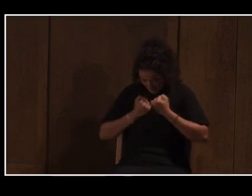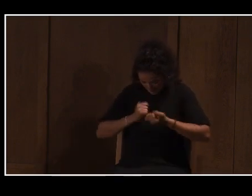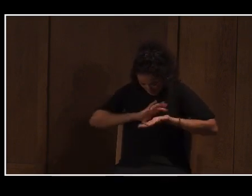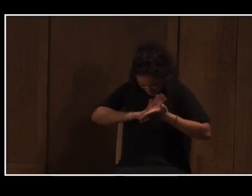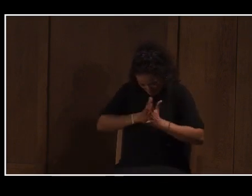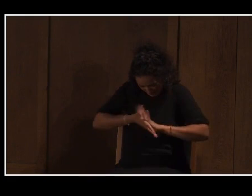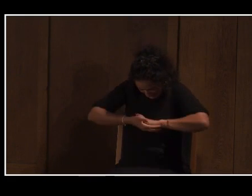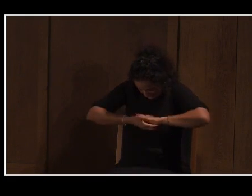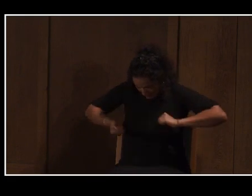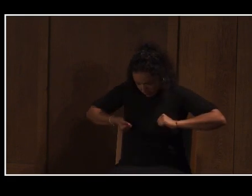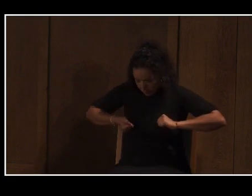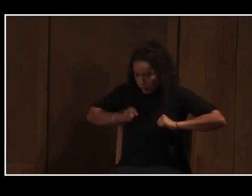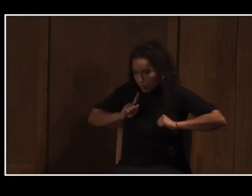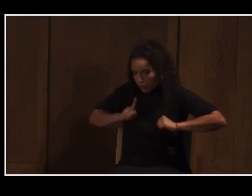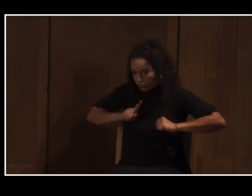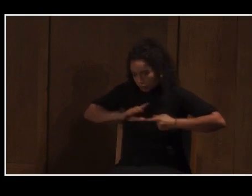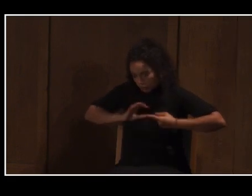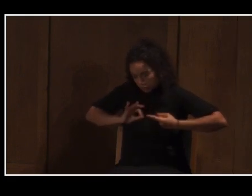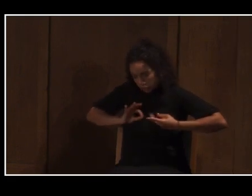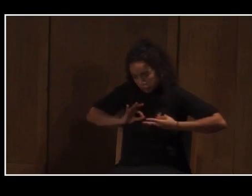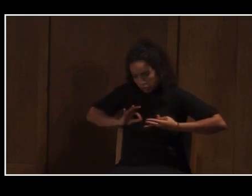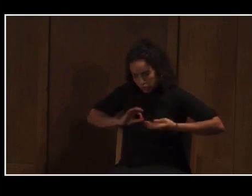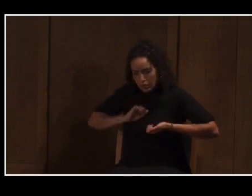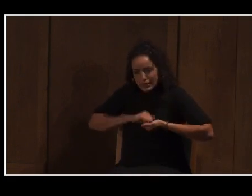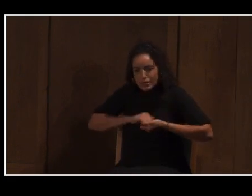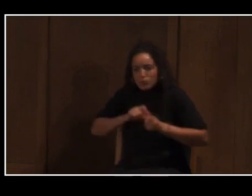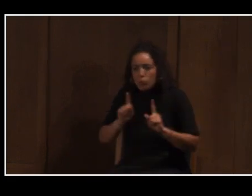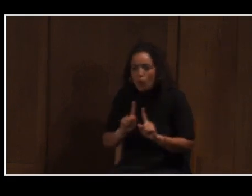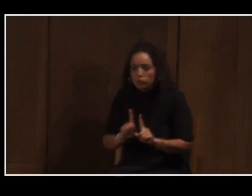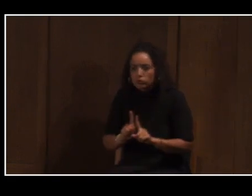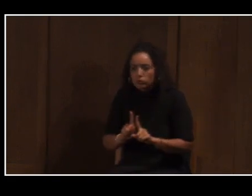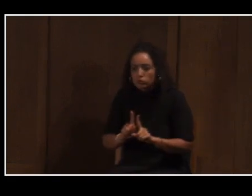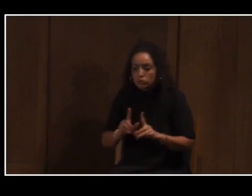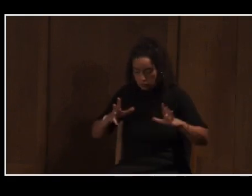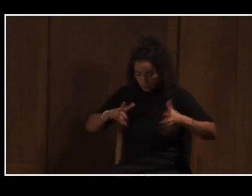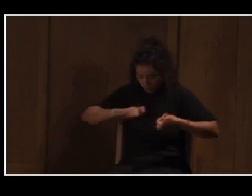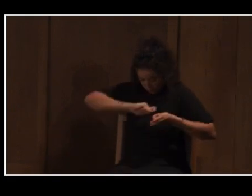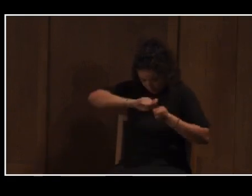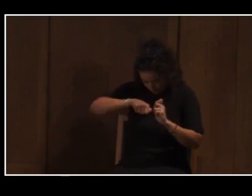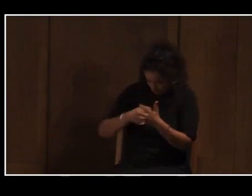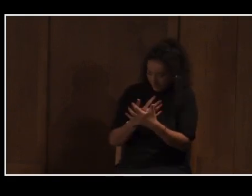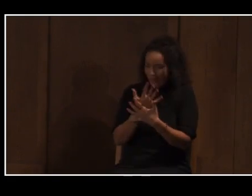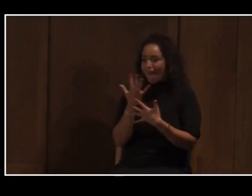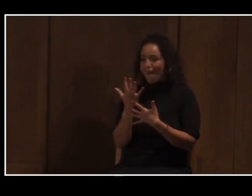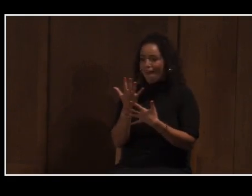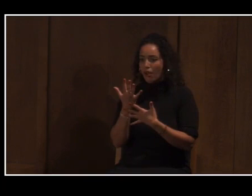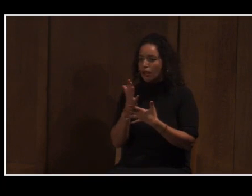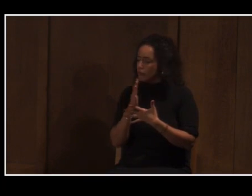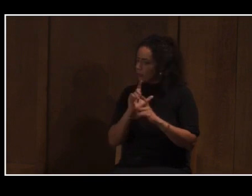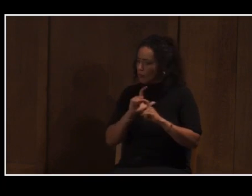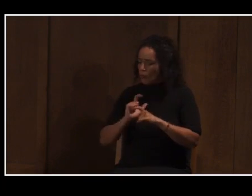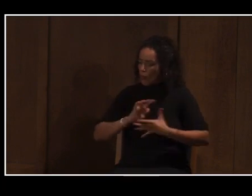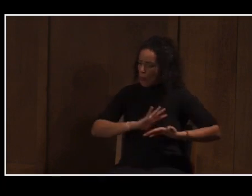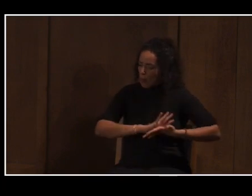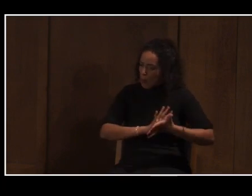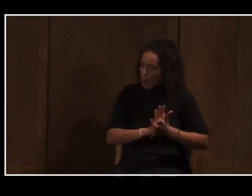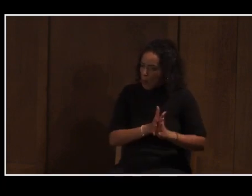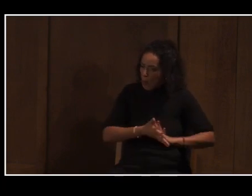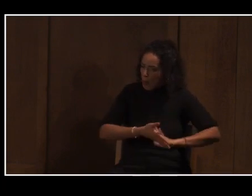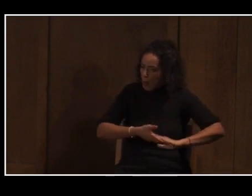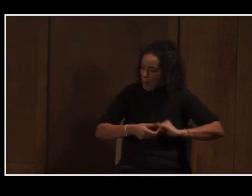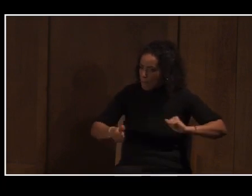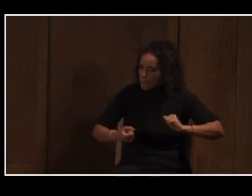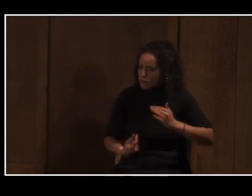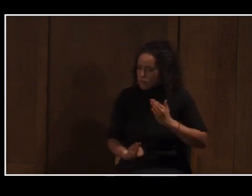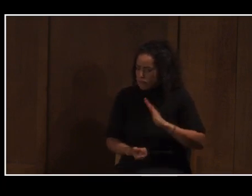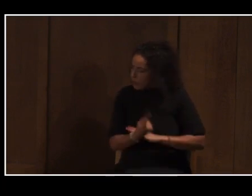Because shape-shifting isn't without its impact. It has consequence, because